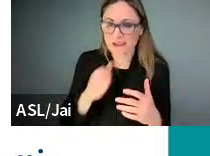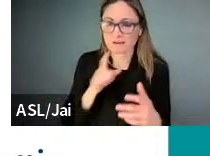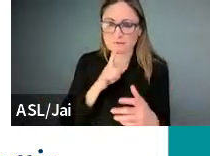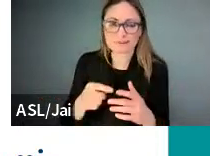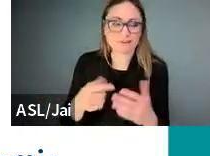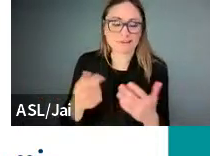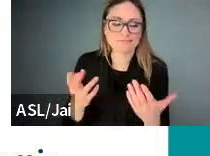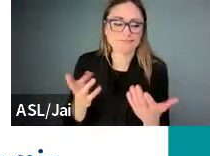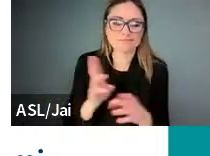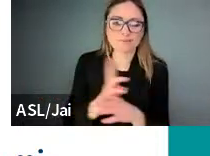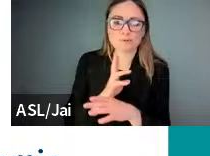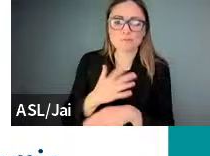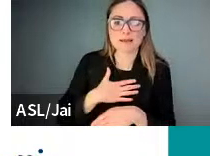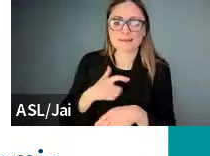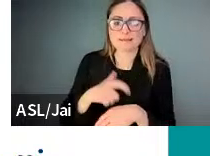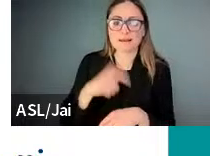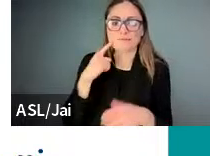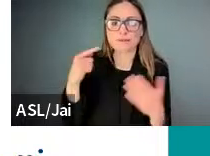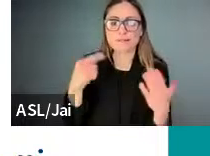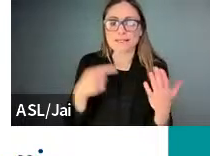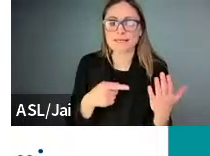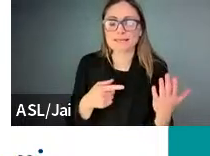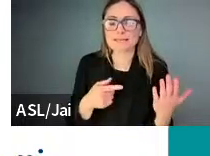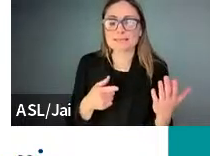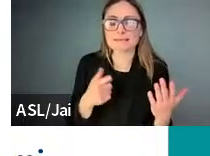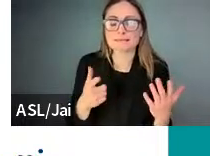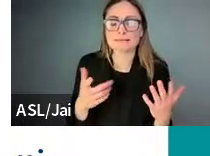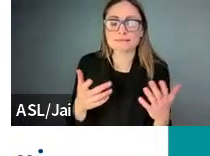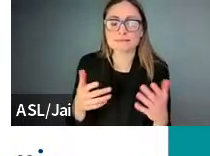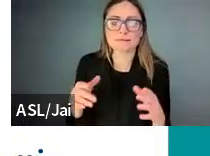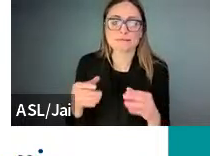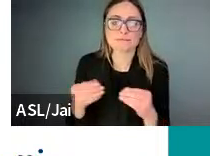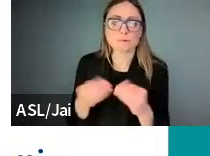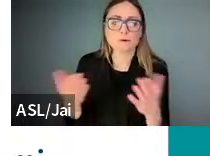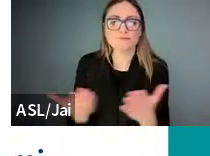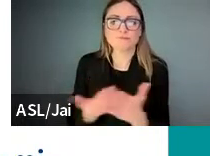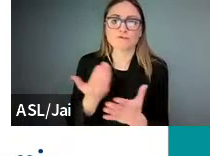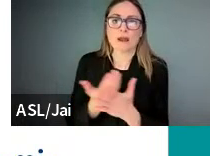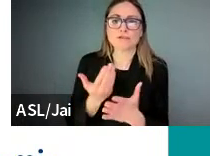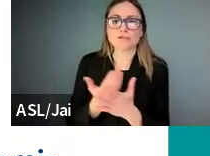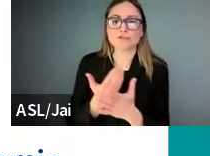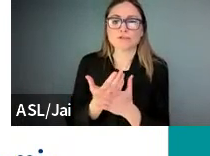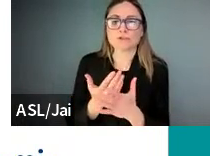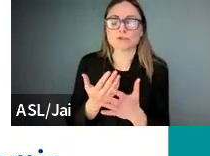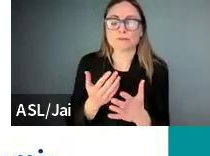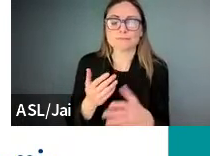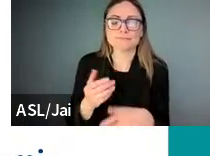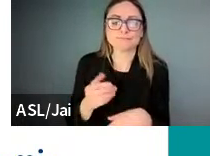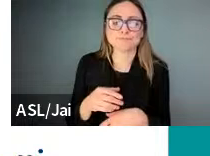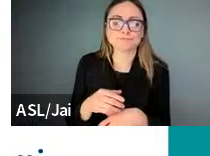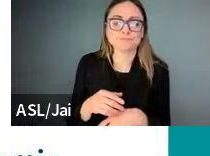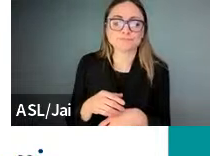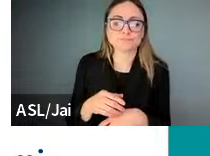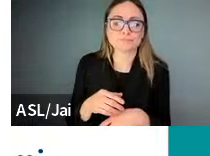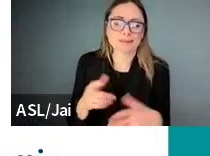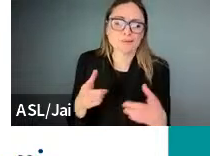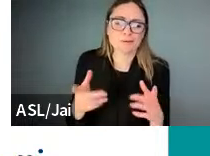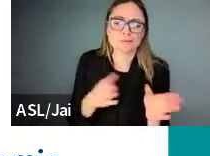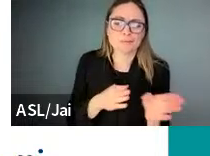because that thinking I think is more fresh and relevant than this slide which we prepared a few months